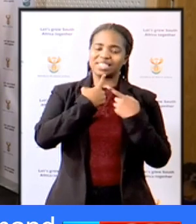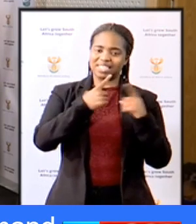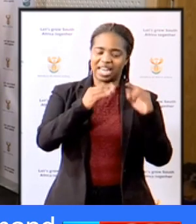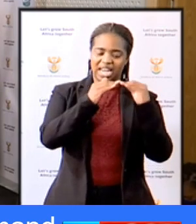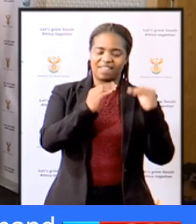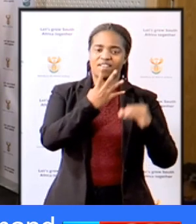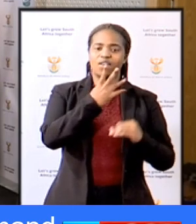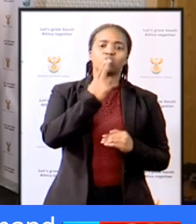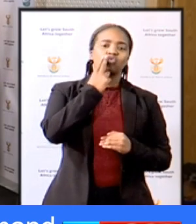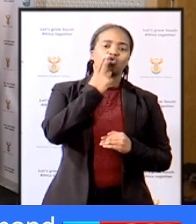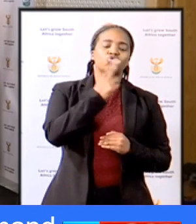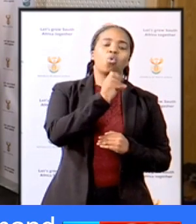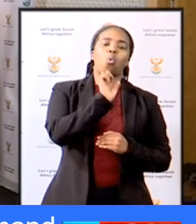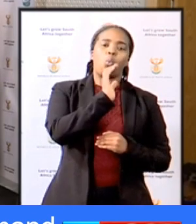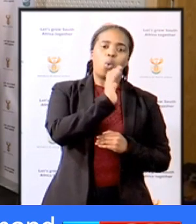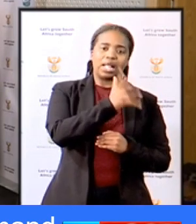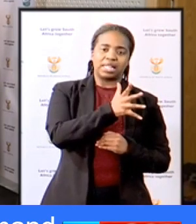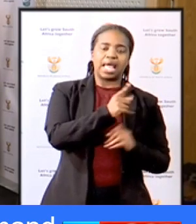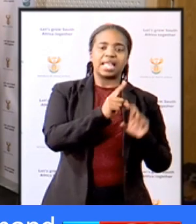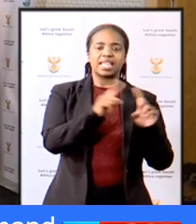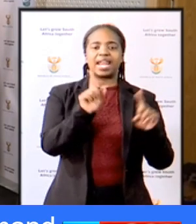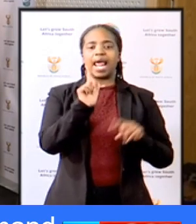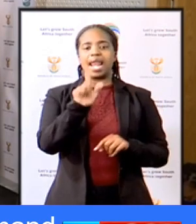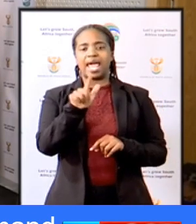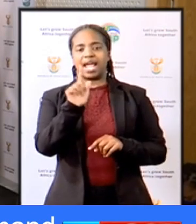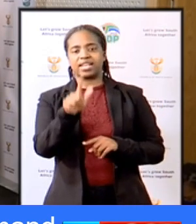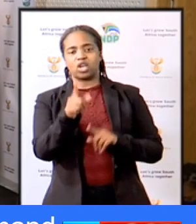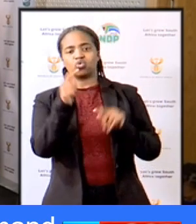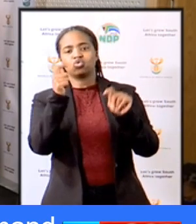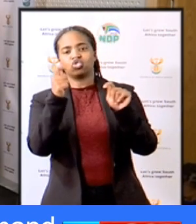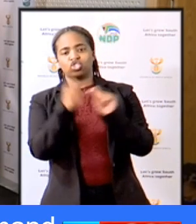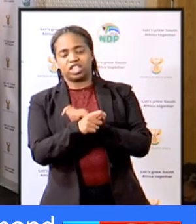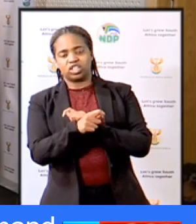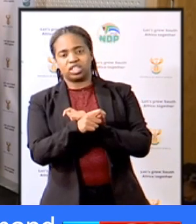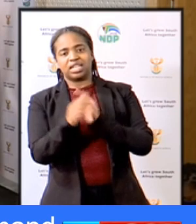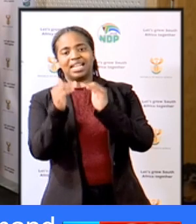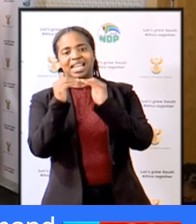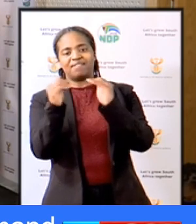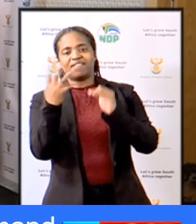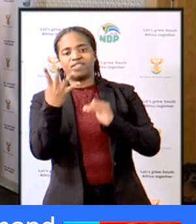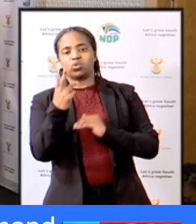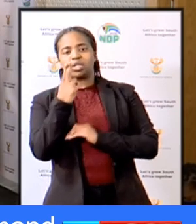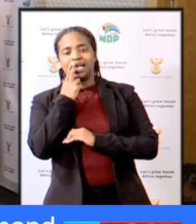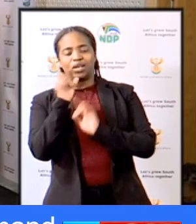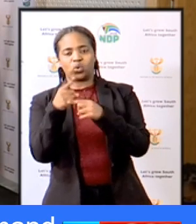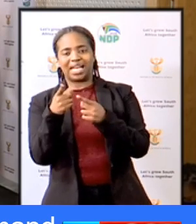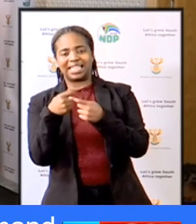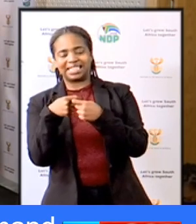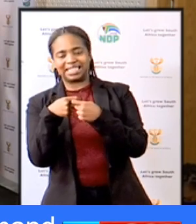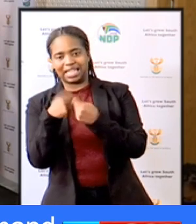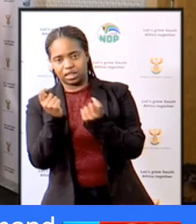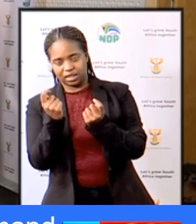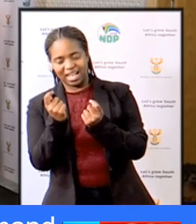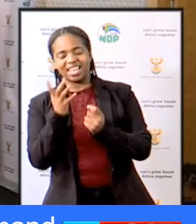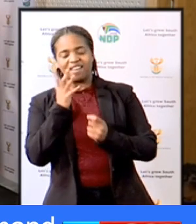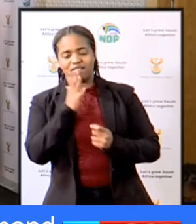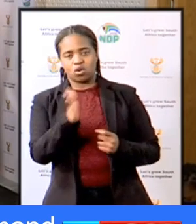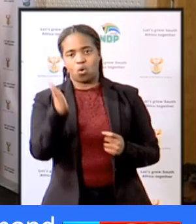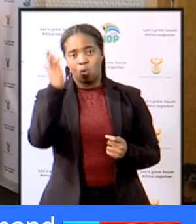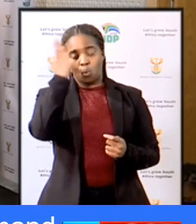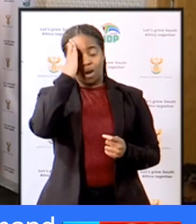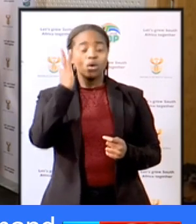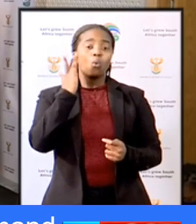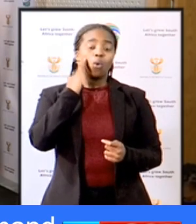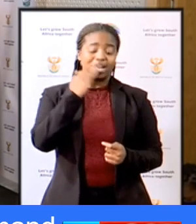on cigarettes. I'd like to know what science and evidence was used when the